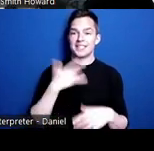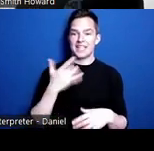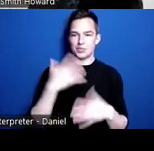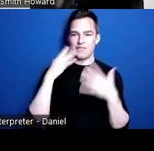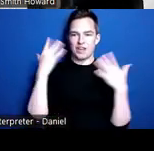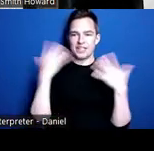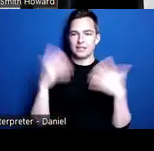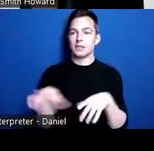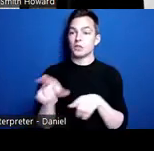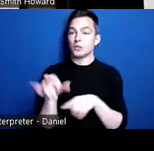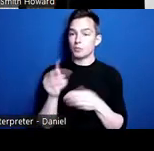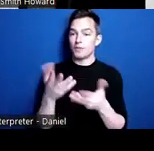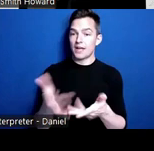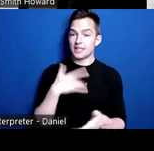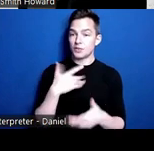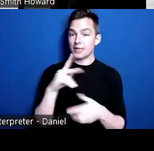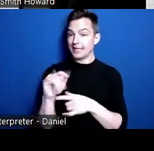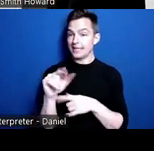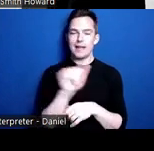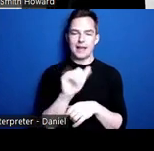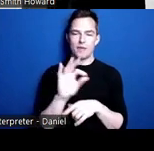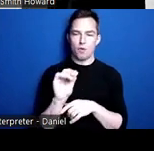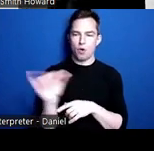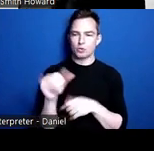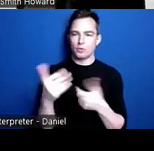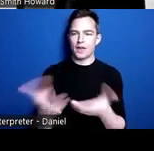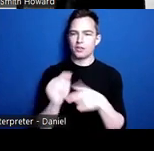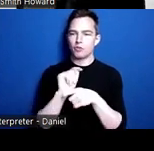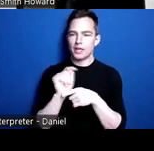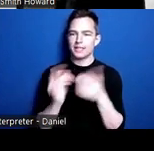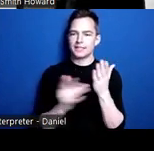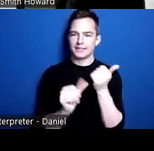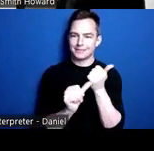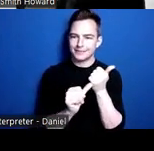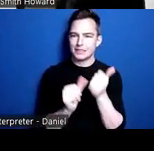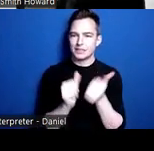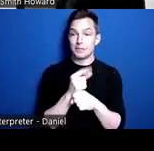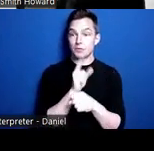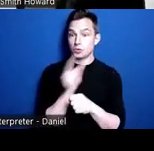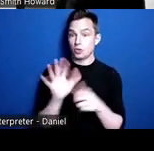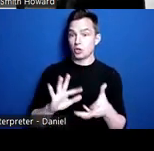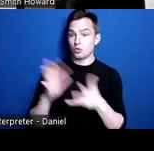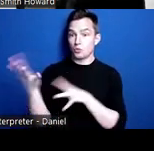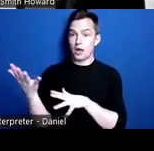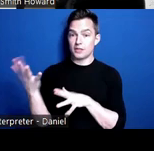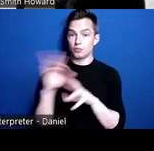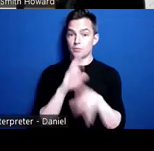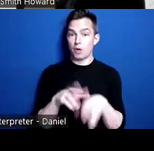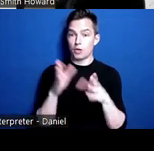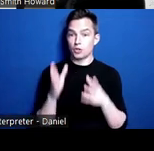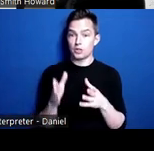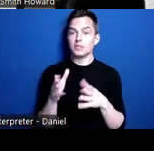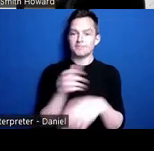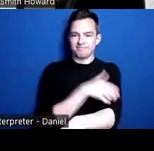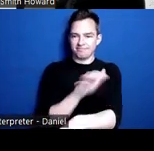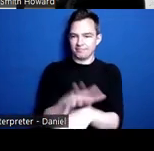unit with a sensory kit, AFO is offering training and technical assistance to ensure that crisis responders are equipped to